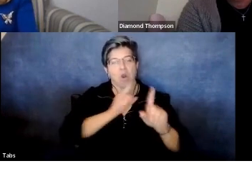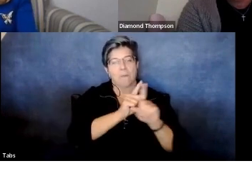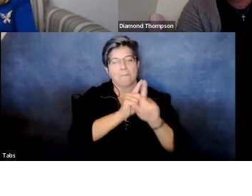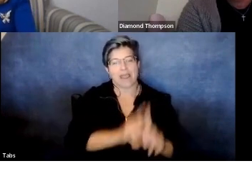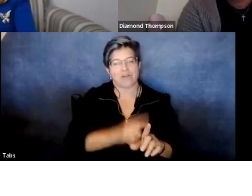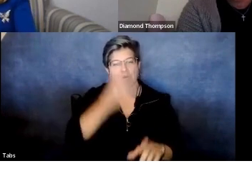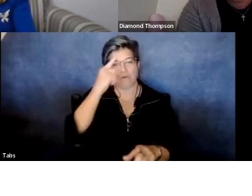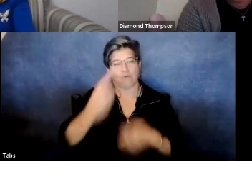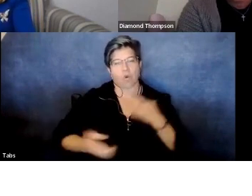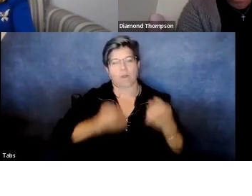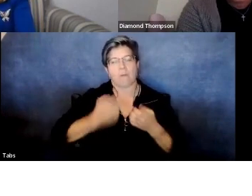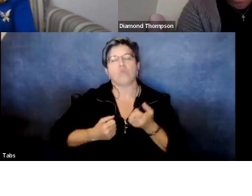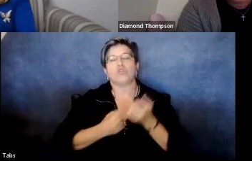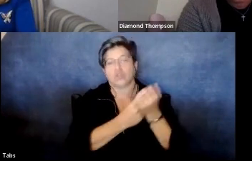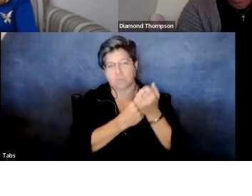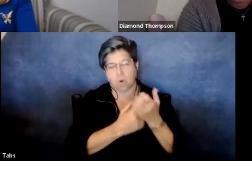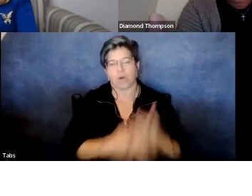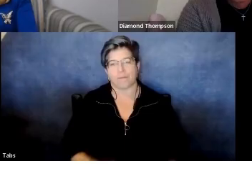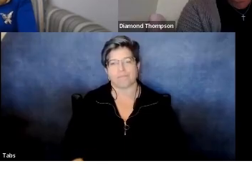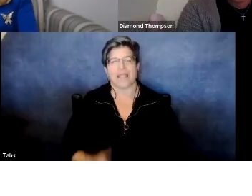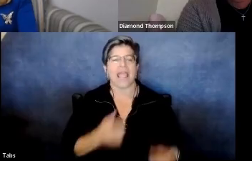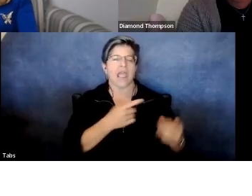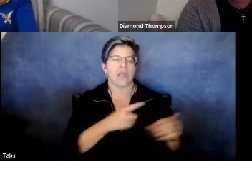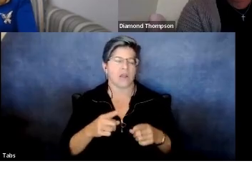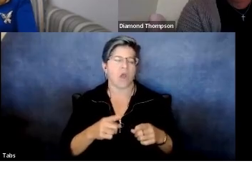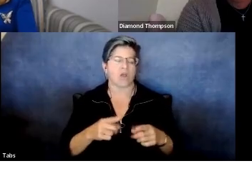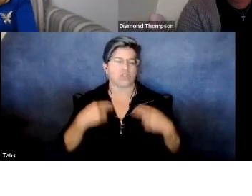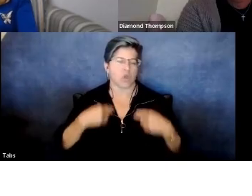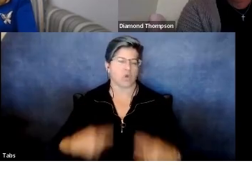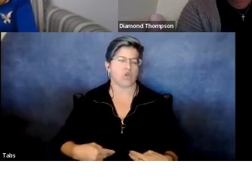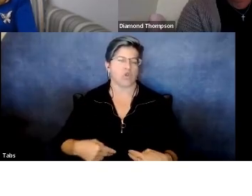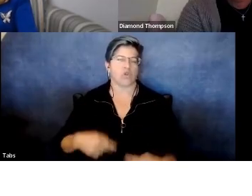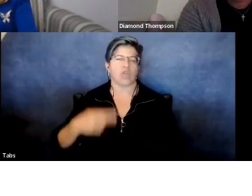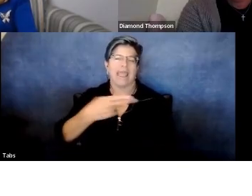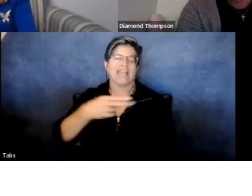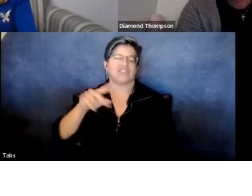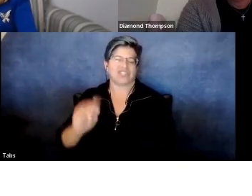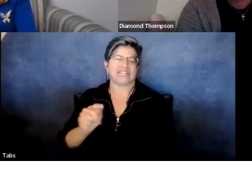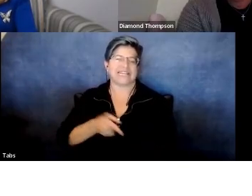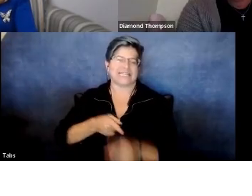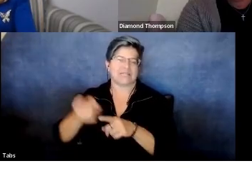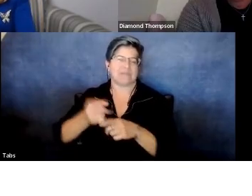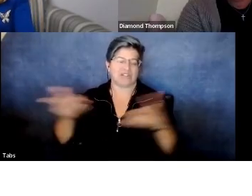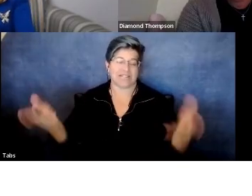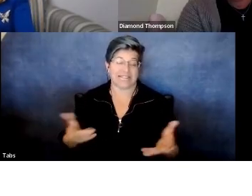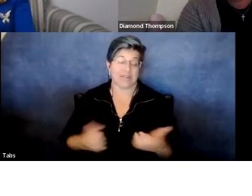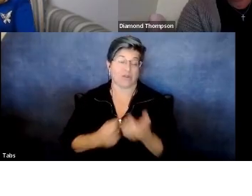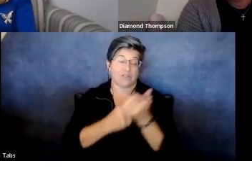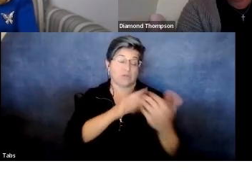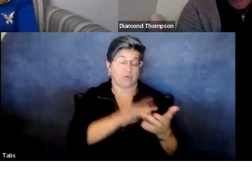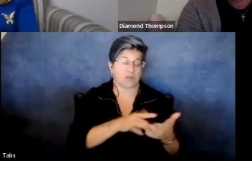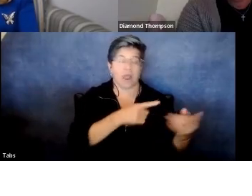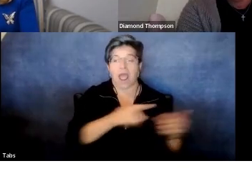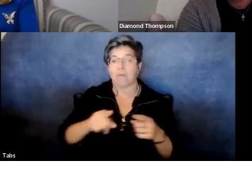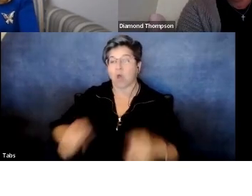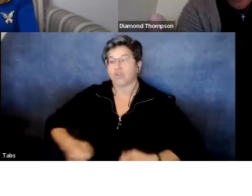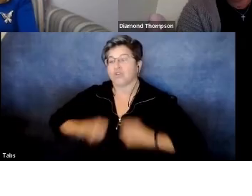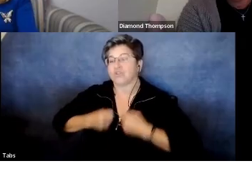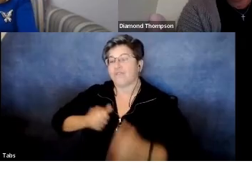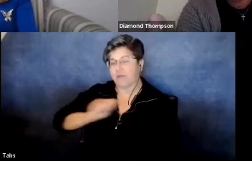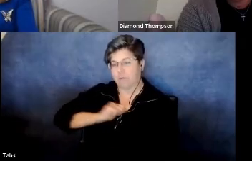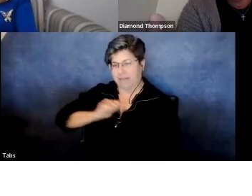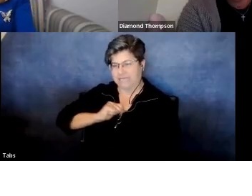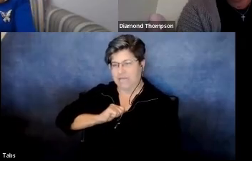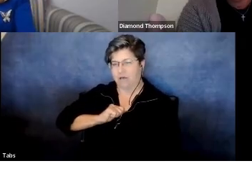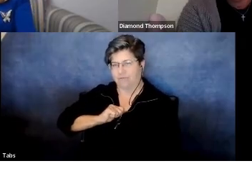for emotional support. In addition to being the human trafficking specialist at Support Center, I'm also a survivor of human